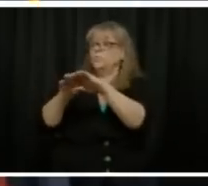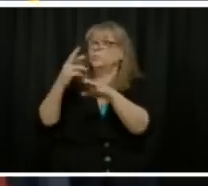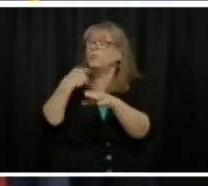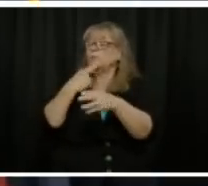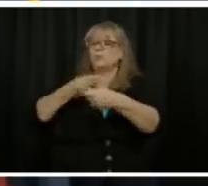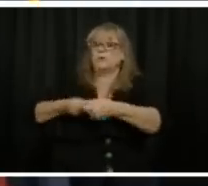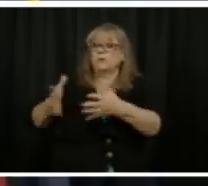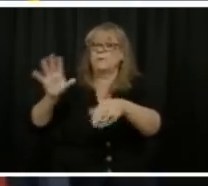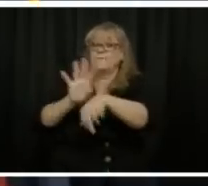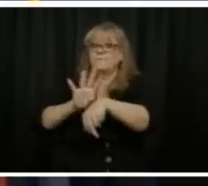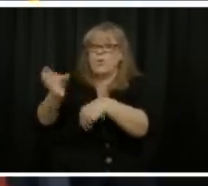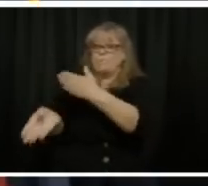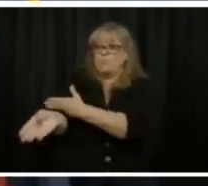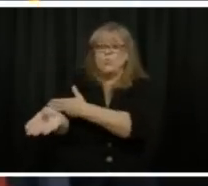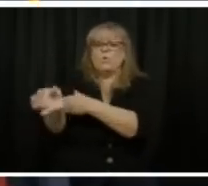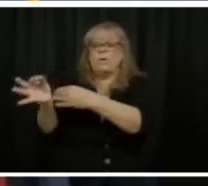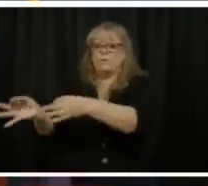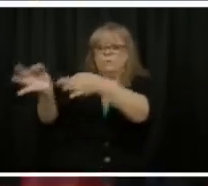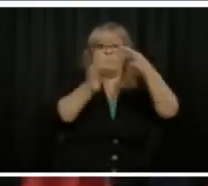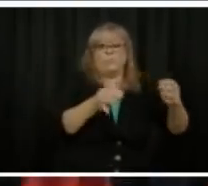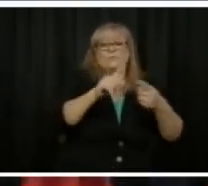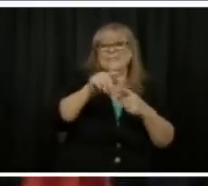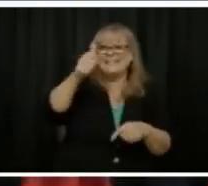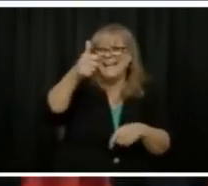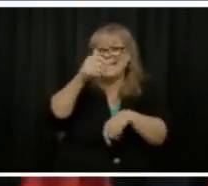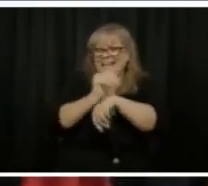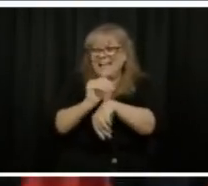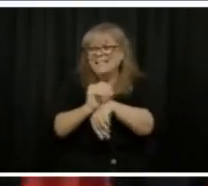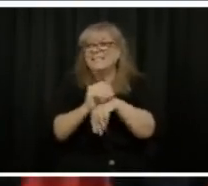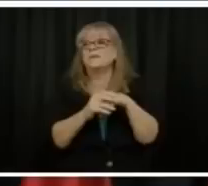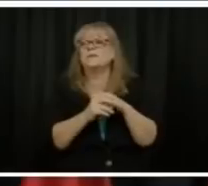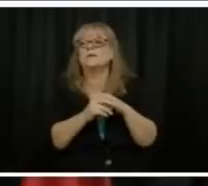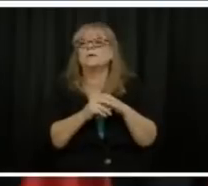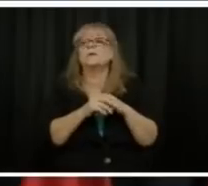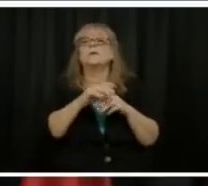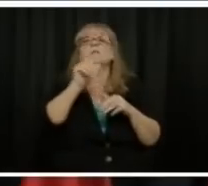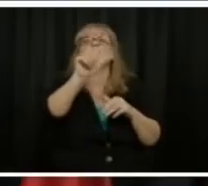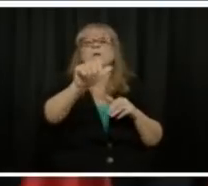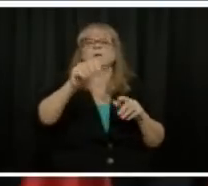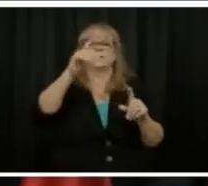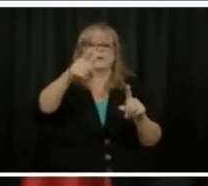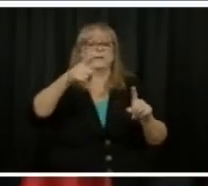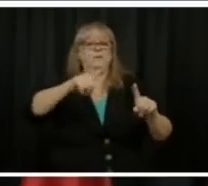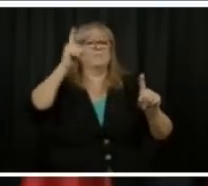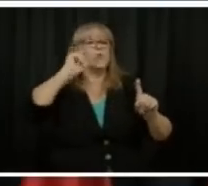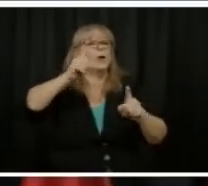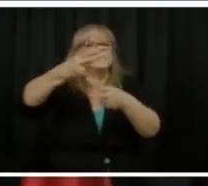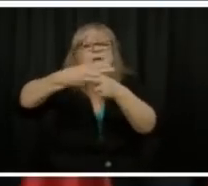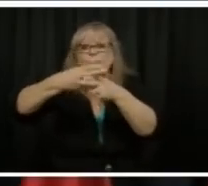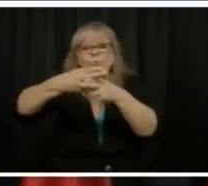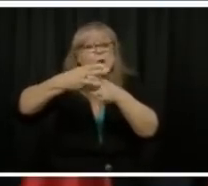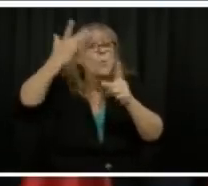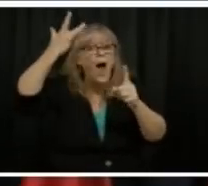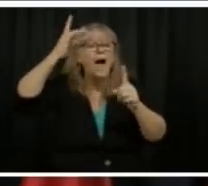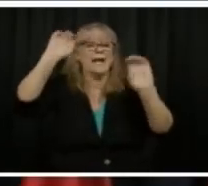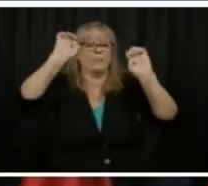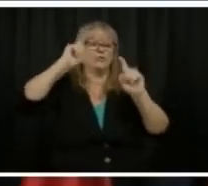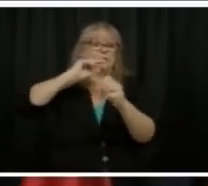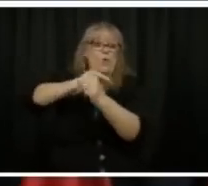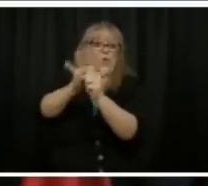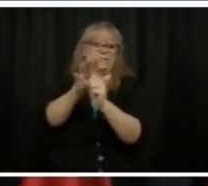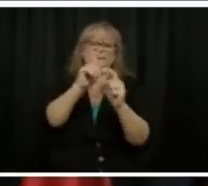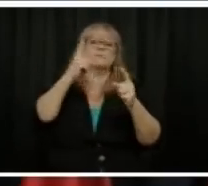p.m. instead of 2 p.m. Governor, I want to follow on what John asked. You said you share the concern that many have that any federal actions are fully accountable,